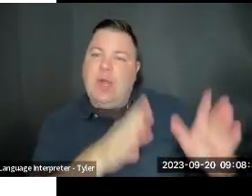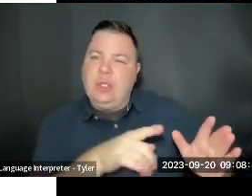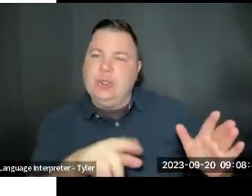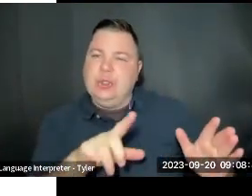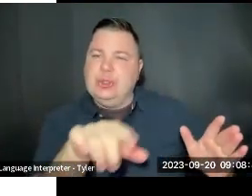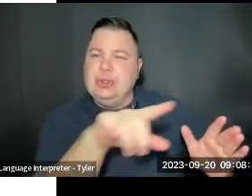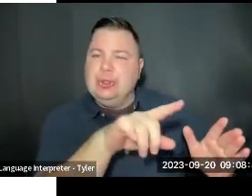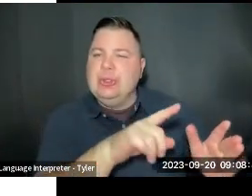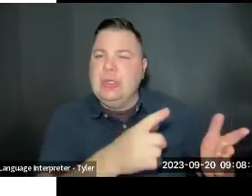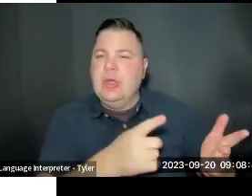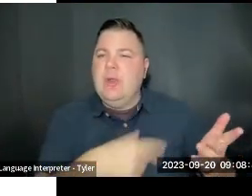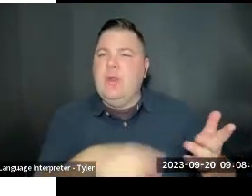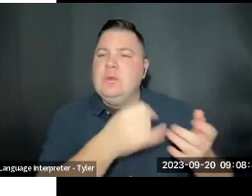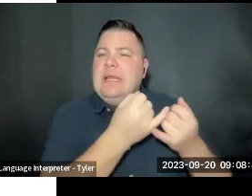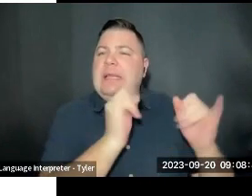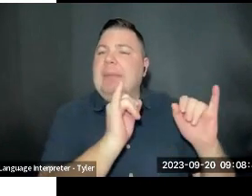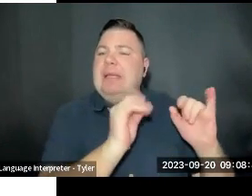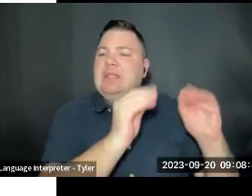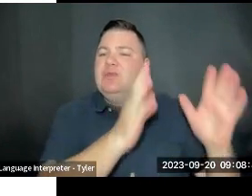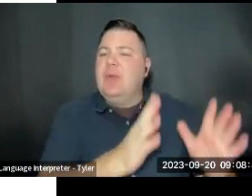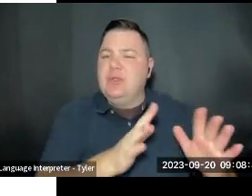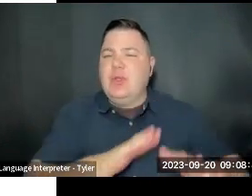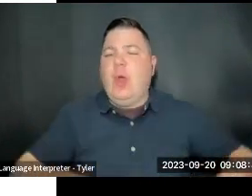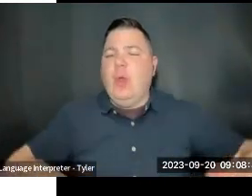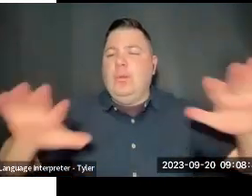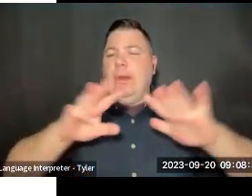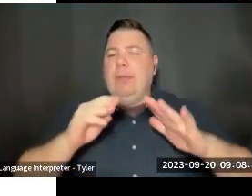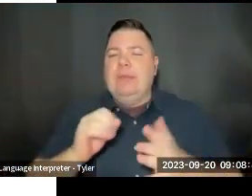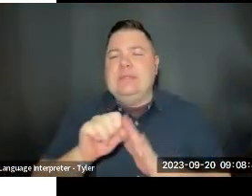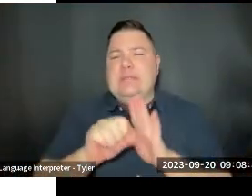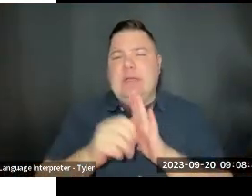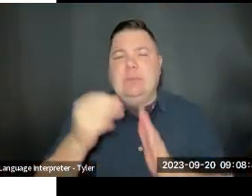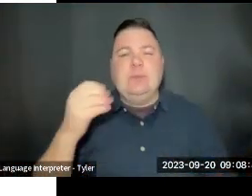those independent instructors around the state.